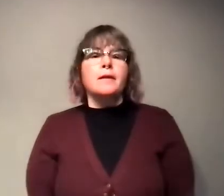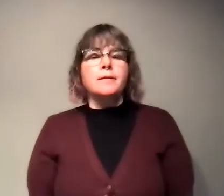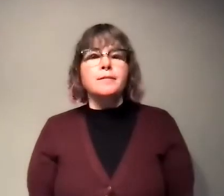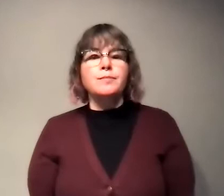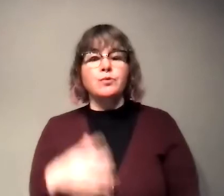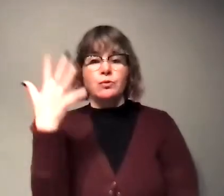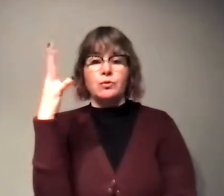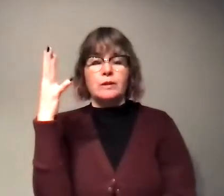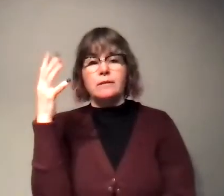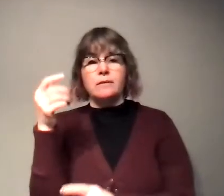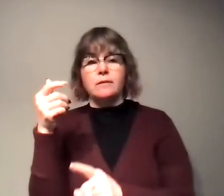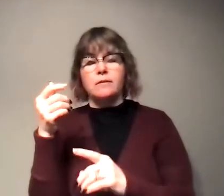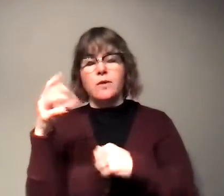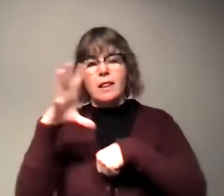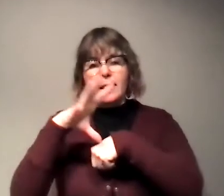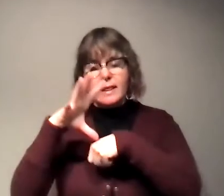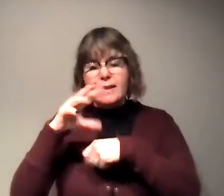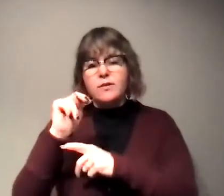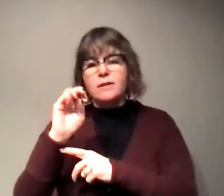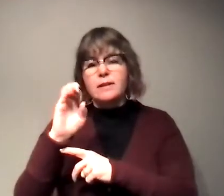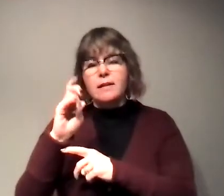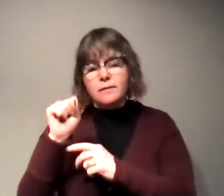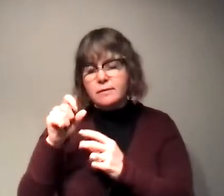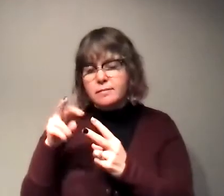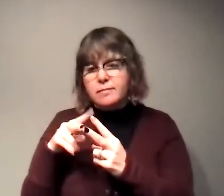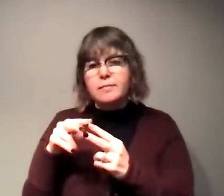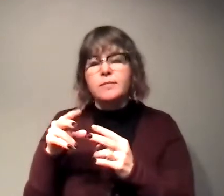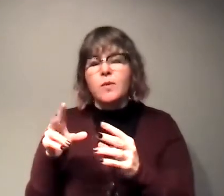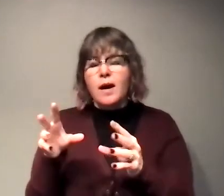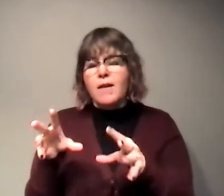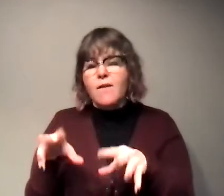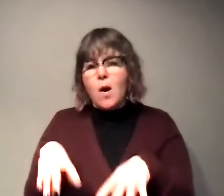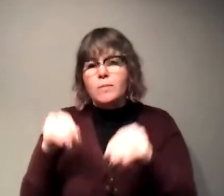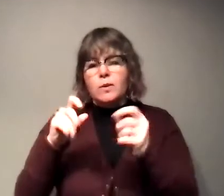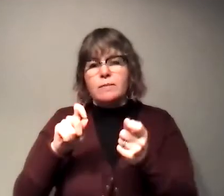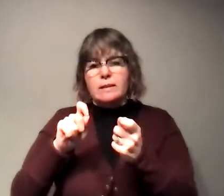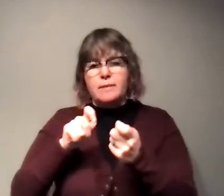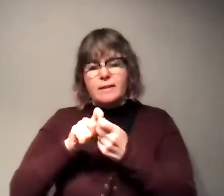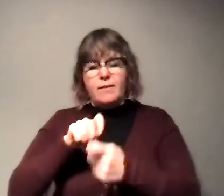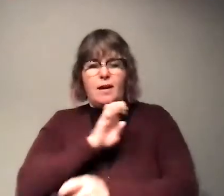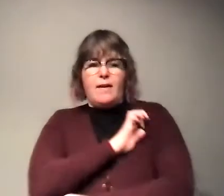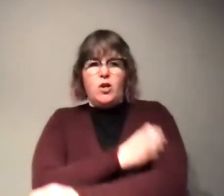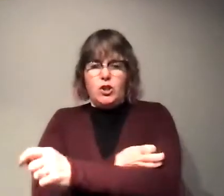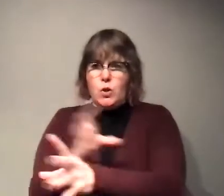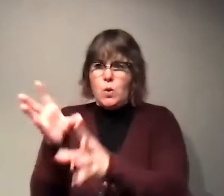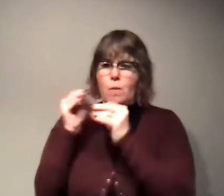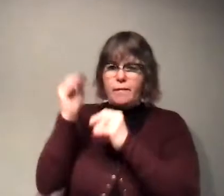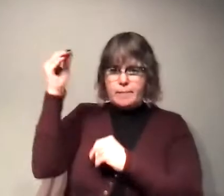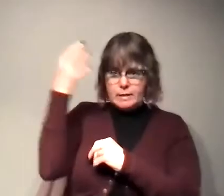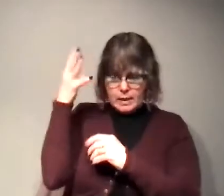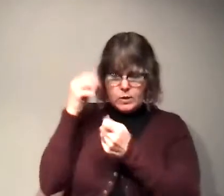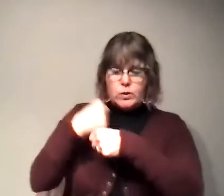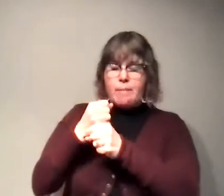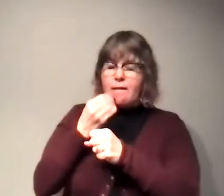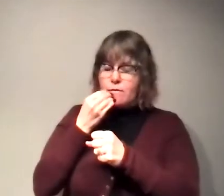trees, or actually the leaves or needles on the tree, they absorb certain types of energy from the sun to make their food, and then they also reflect